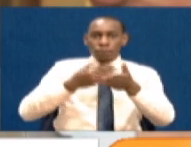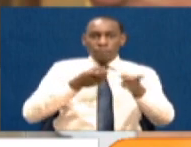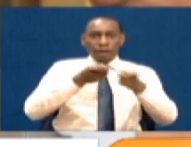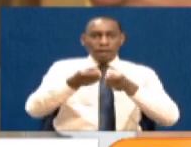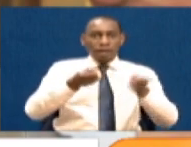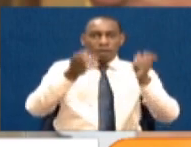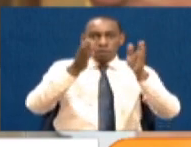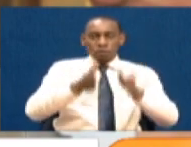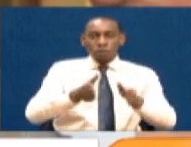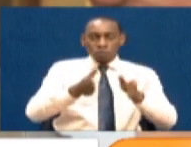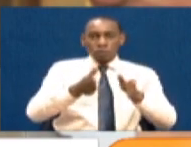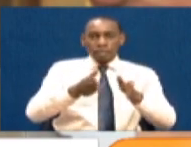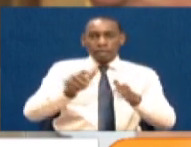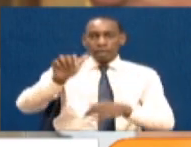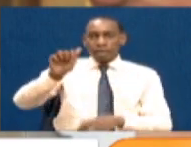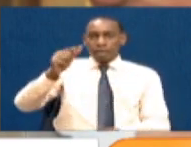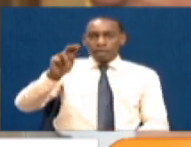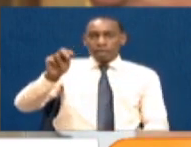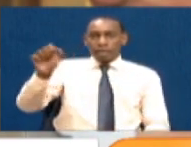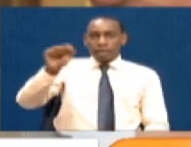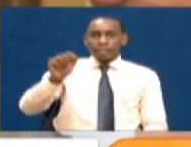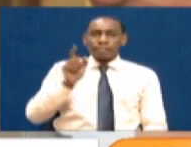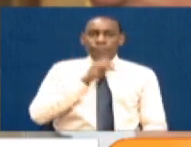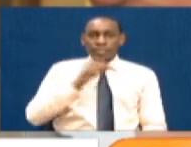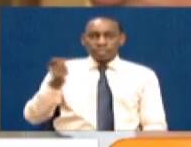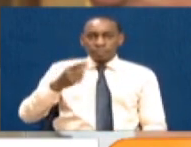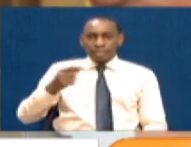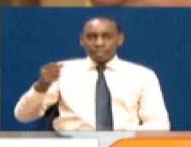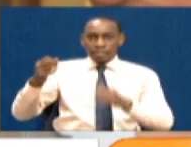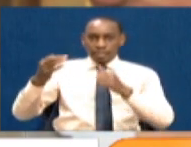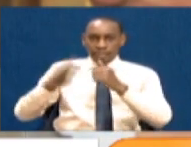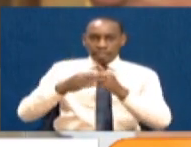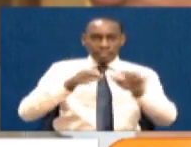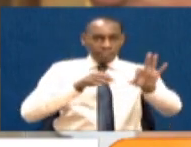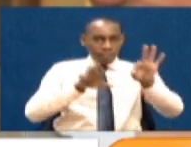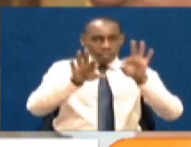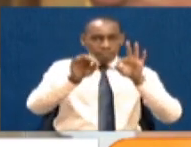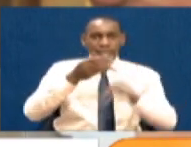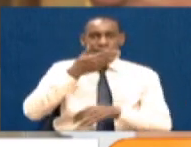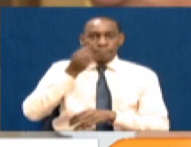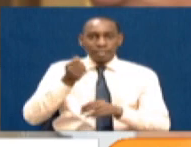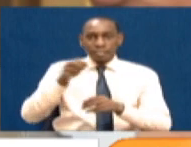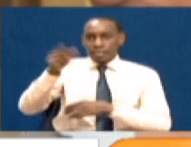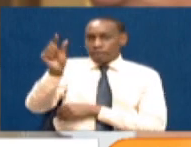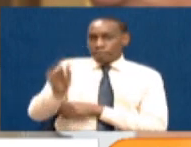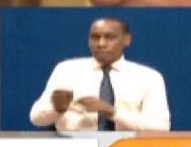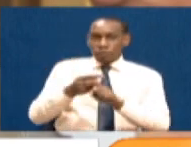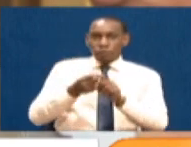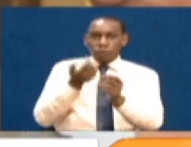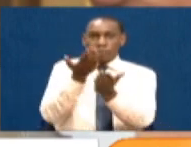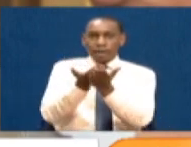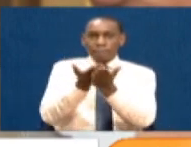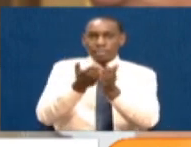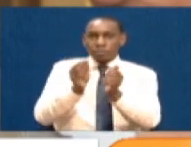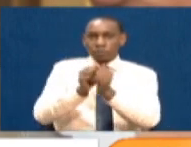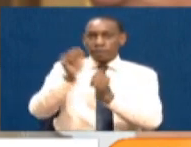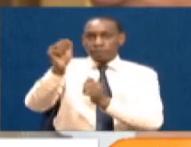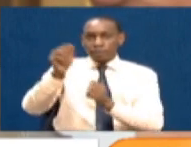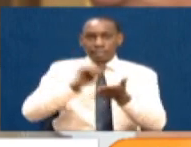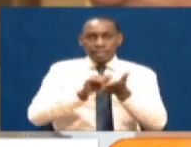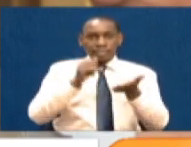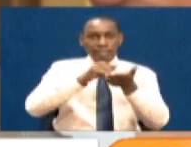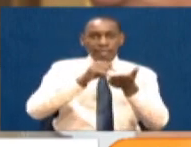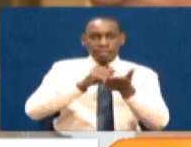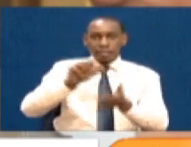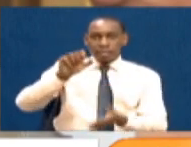Controller, Agnes Odhiambo, came to an end in August. She was selected as the best candidate out of a field of 15 applicants, which